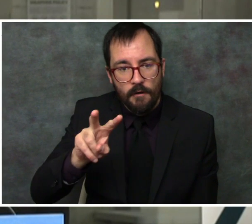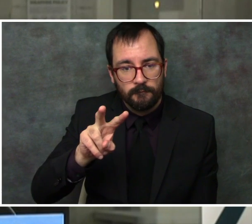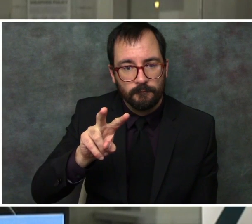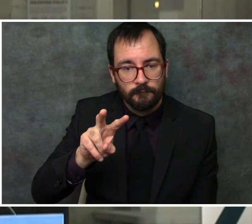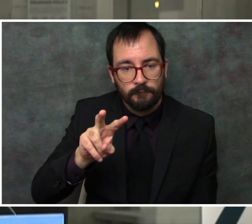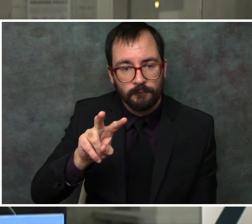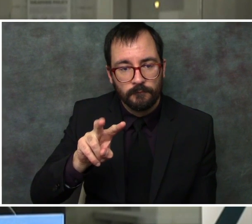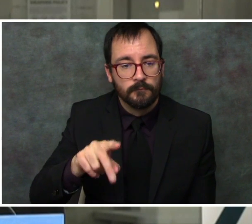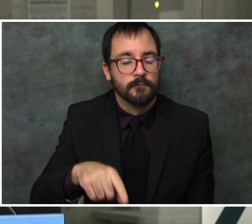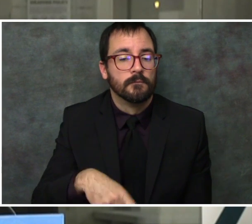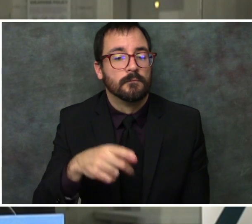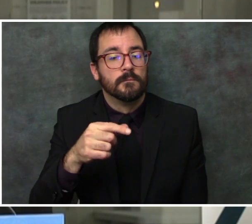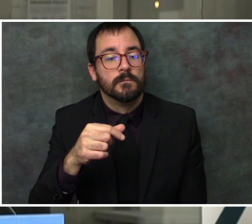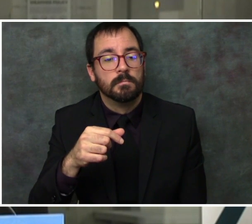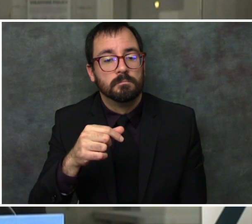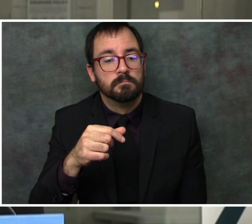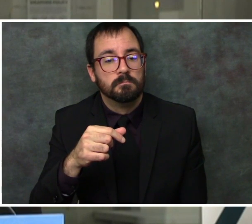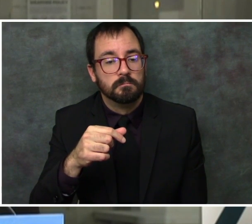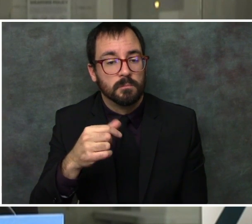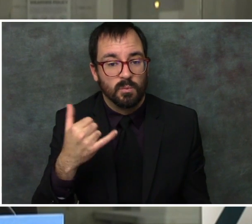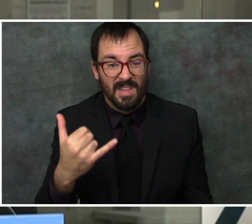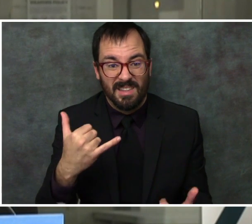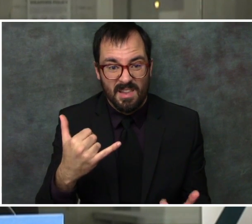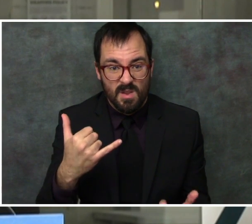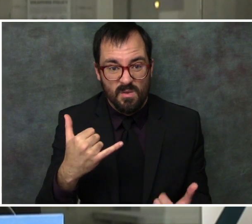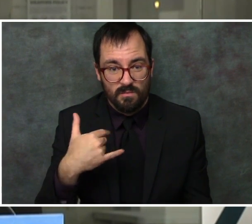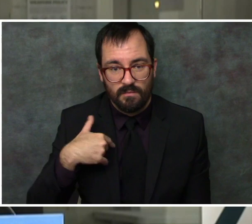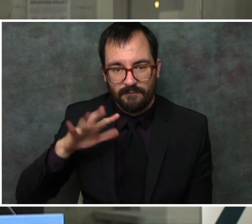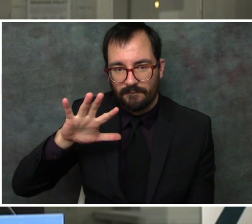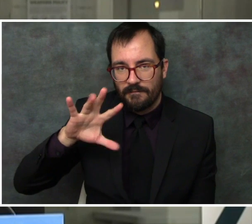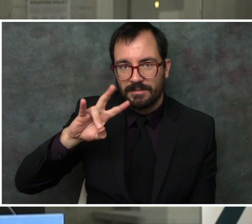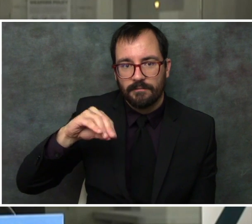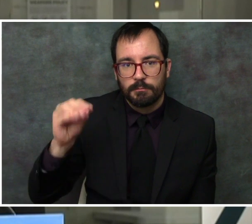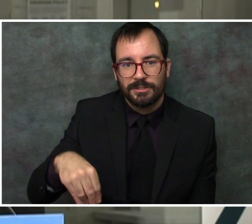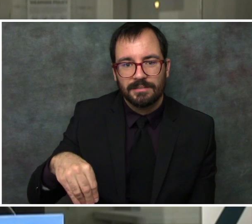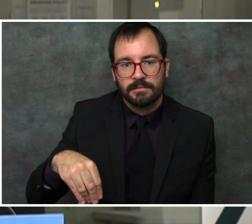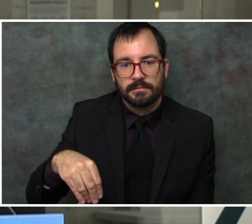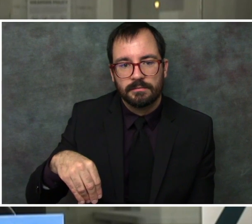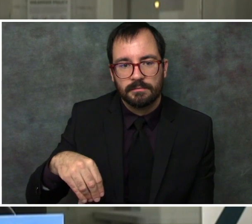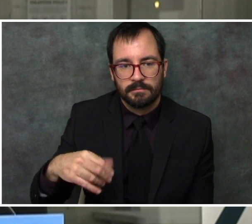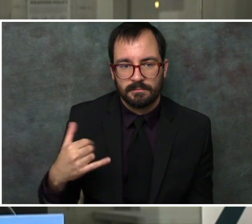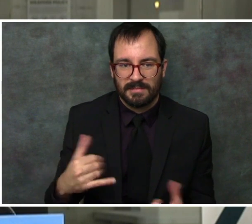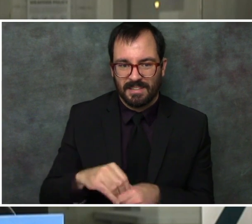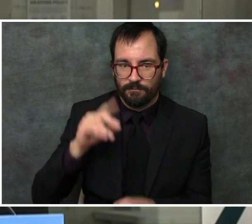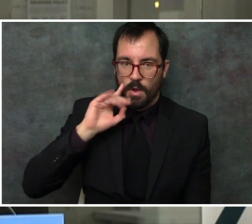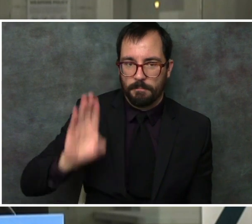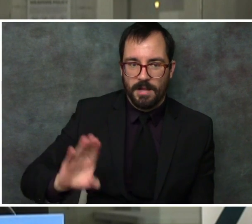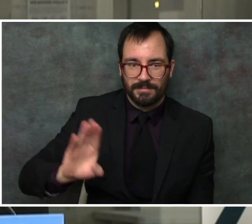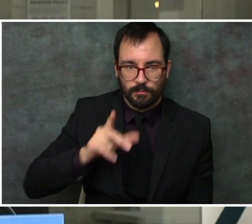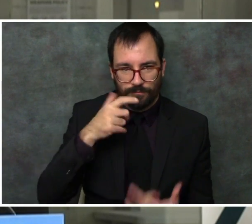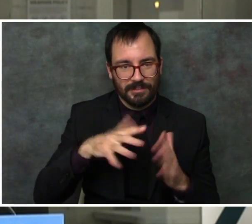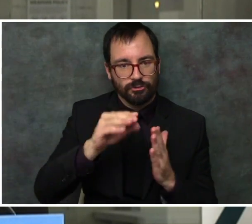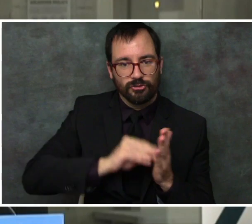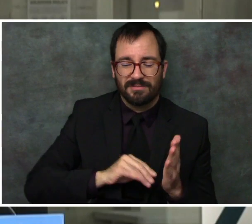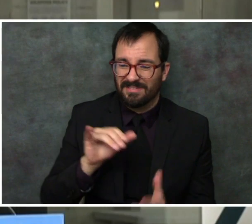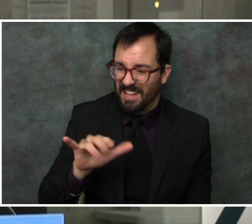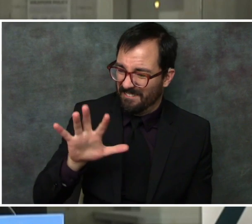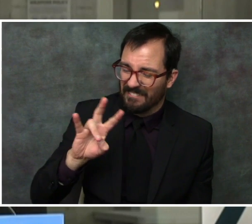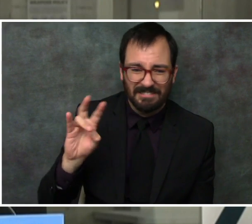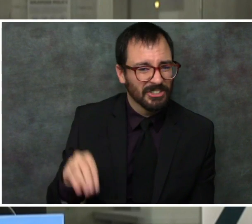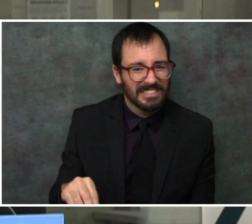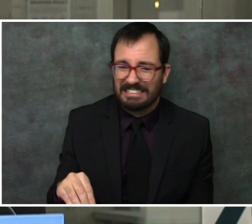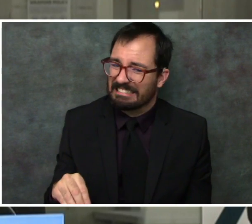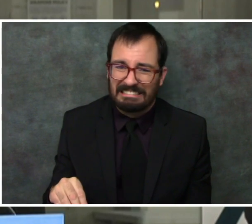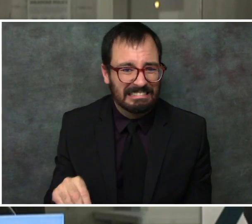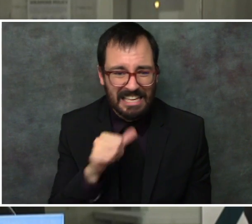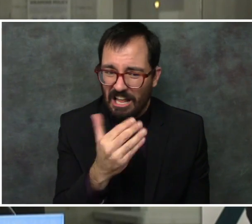844-330-2020. We're at about a 57% rate right now for Bostonians who filled out the census form. That is a bad number. We need to get